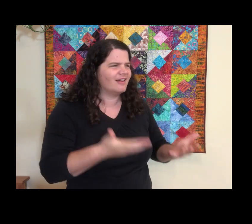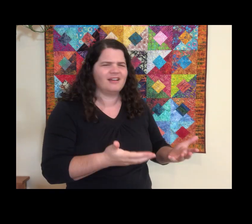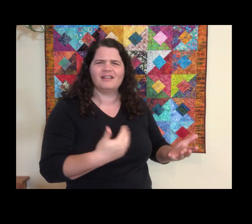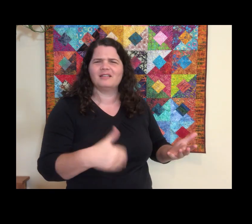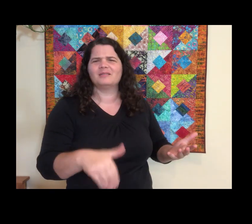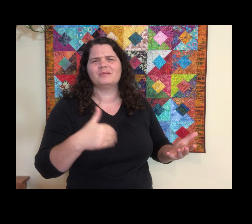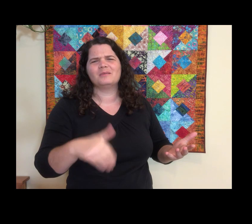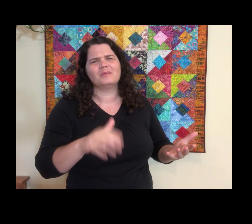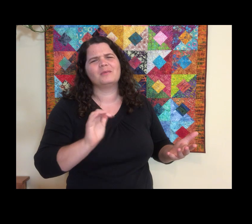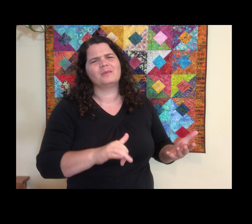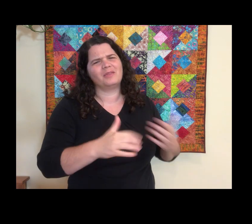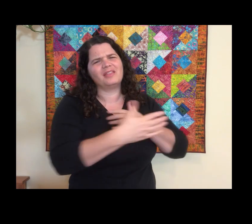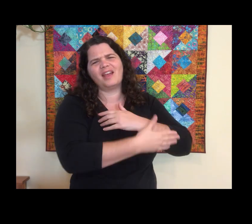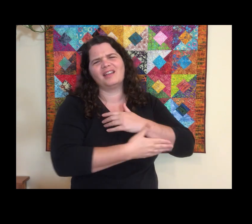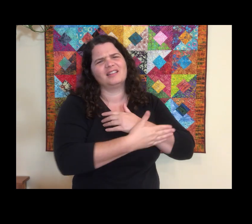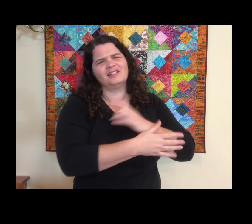and brother,